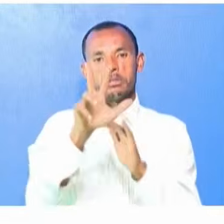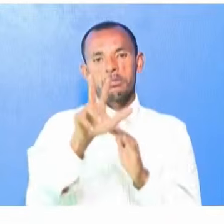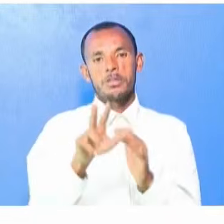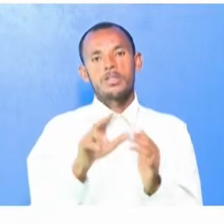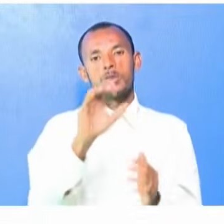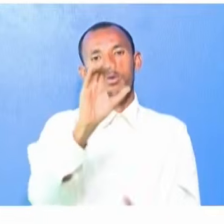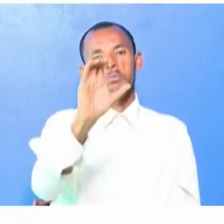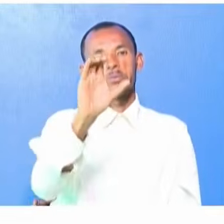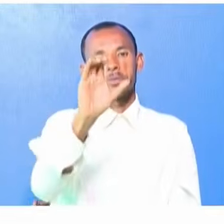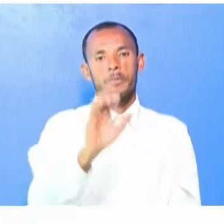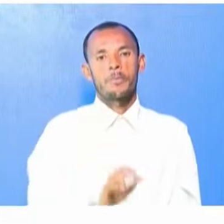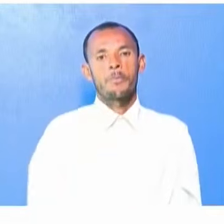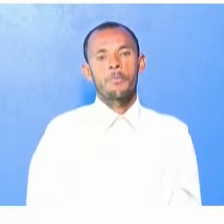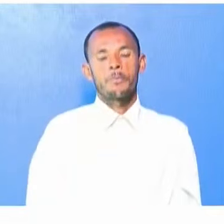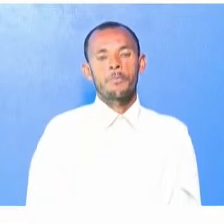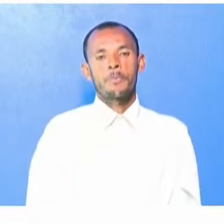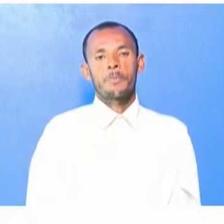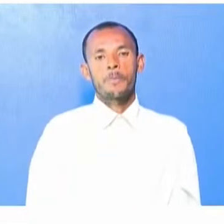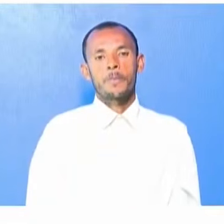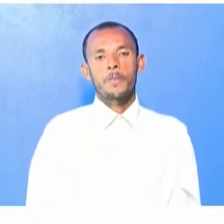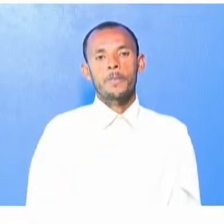C.